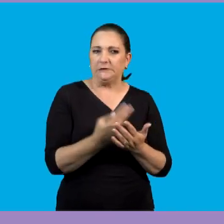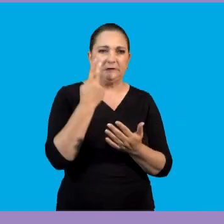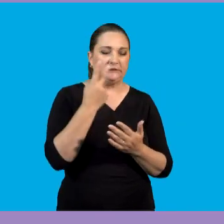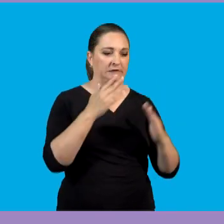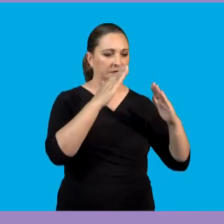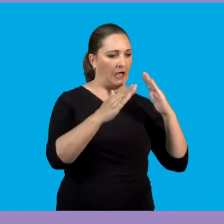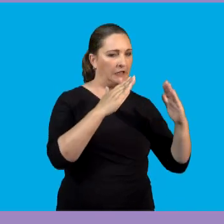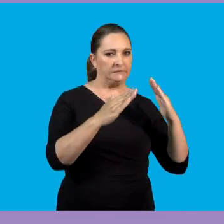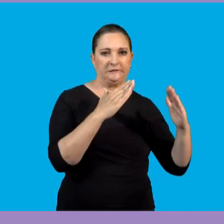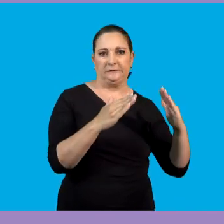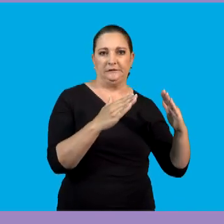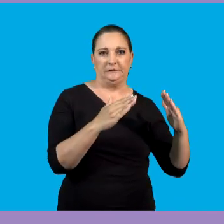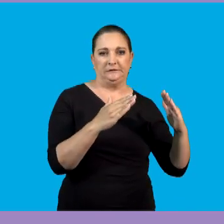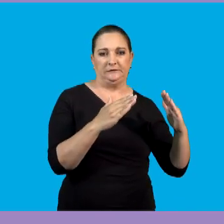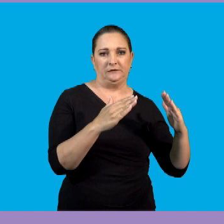corresponding sides.